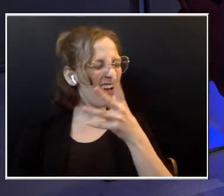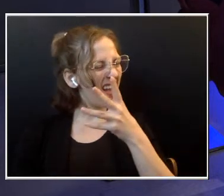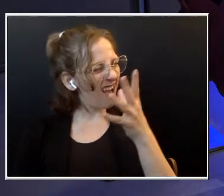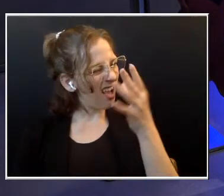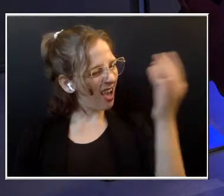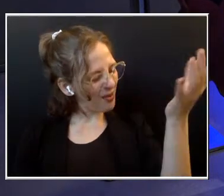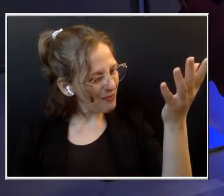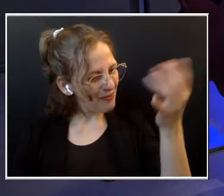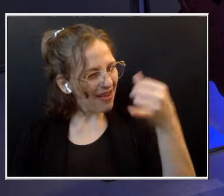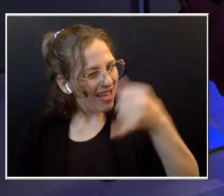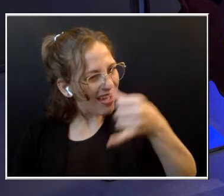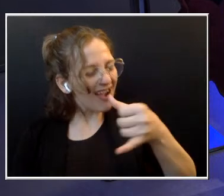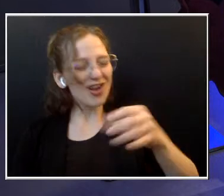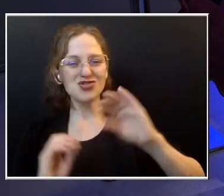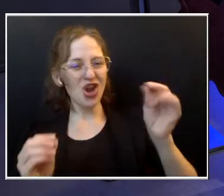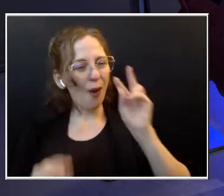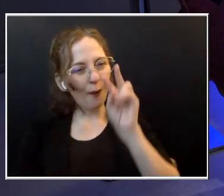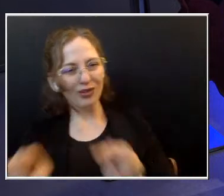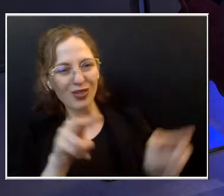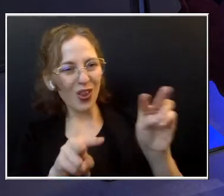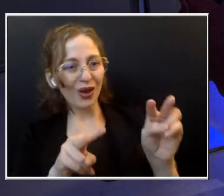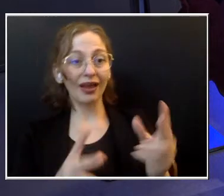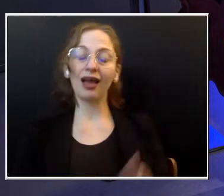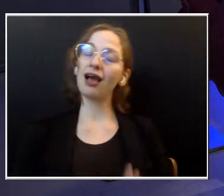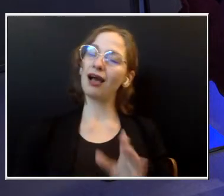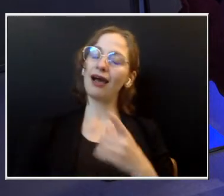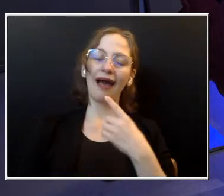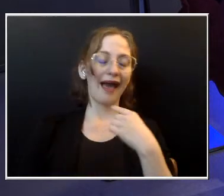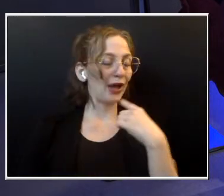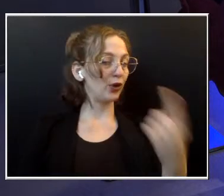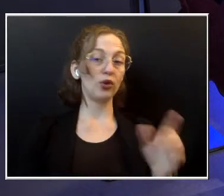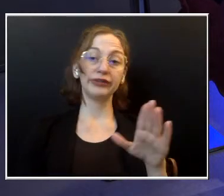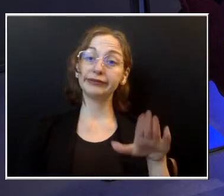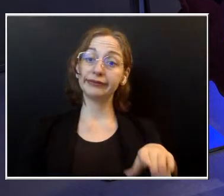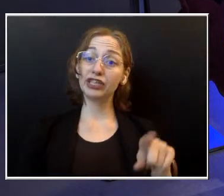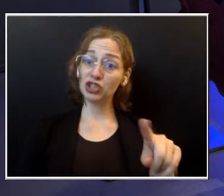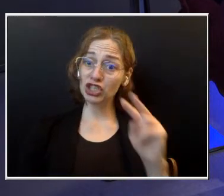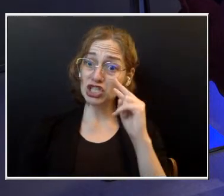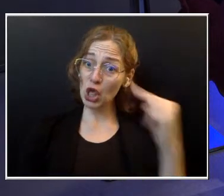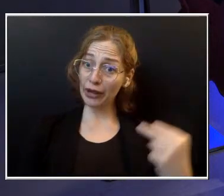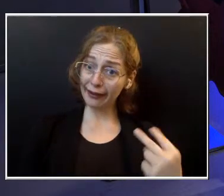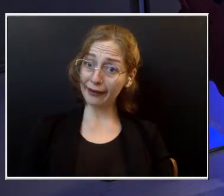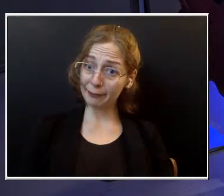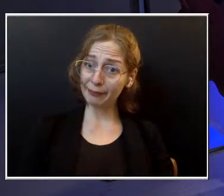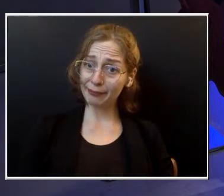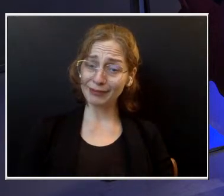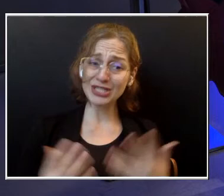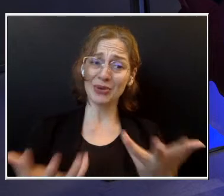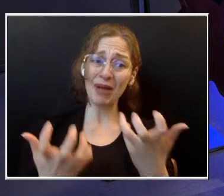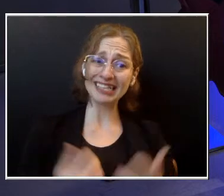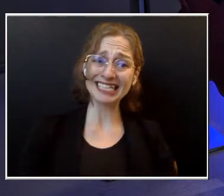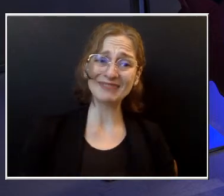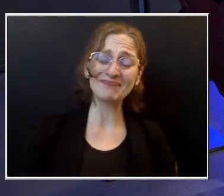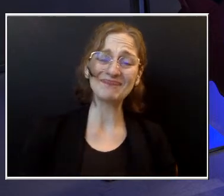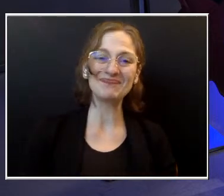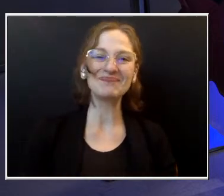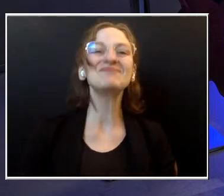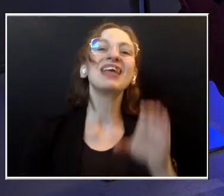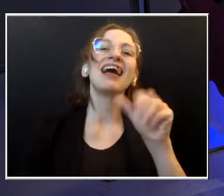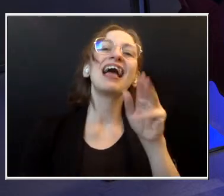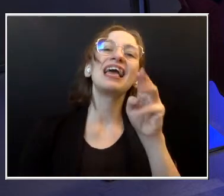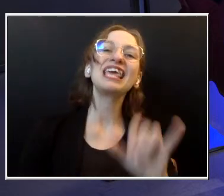she wants them, and if that's what she wants, just go for it. So Cammie, what about you? Anything else that we haven't talked about